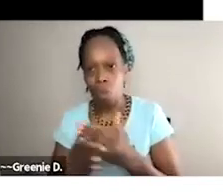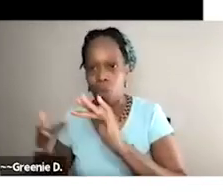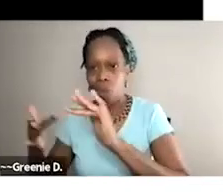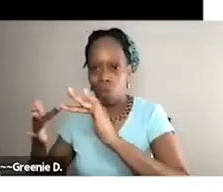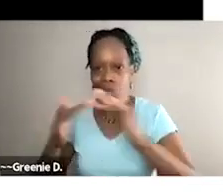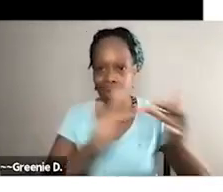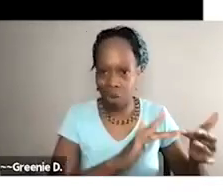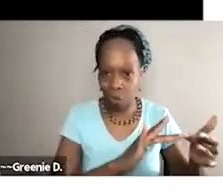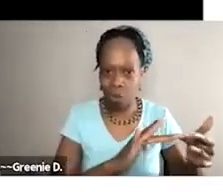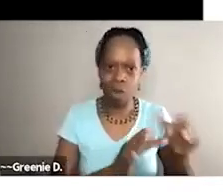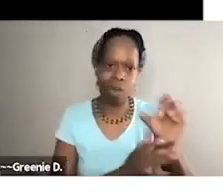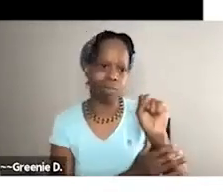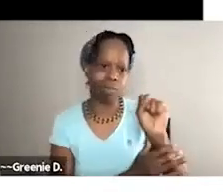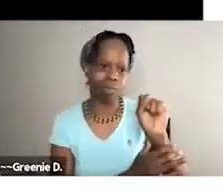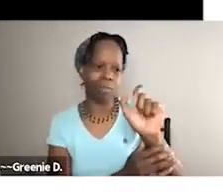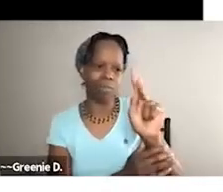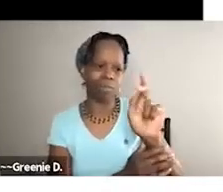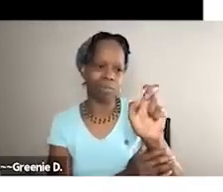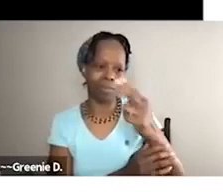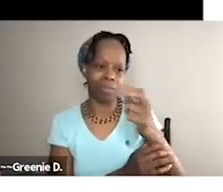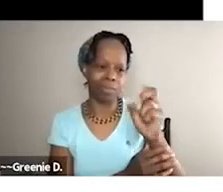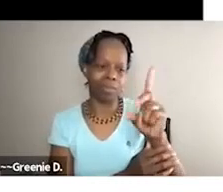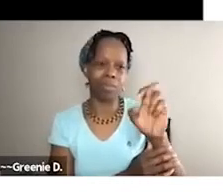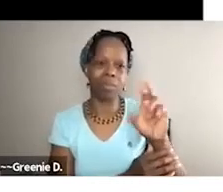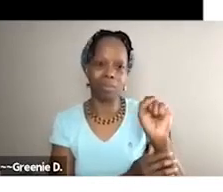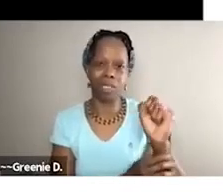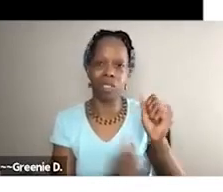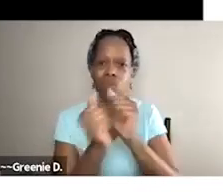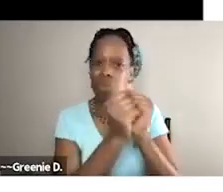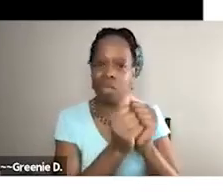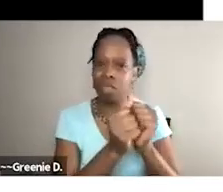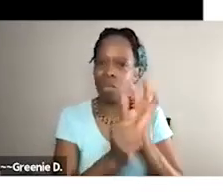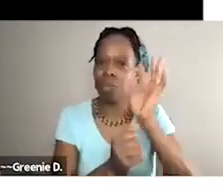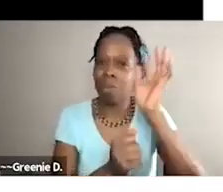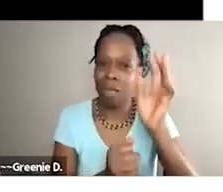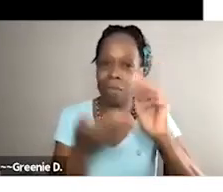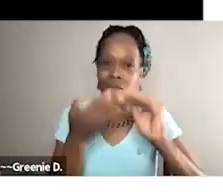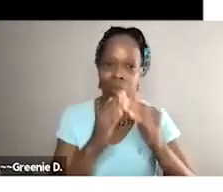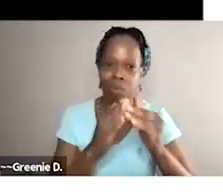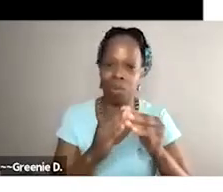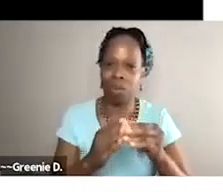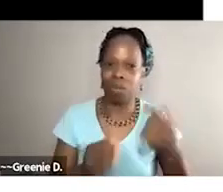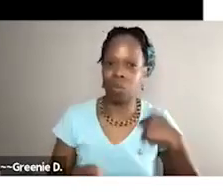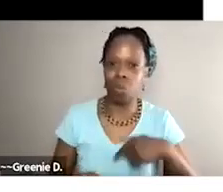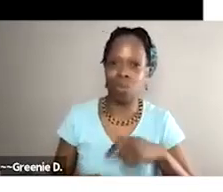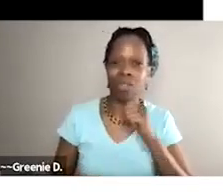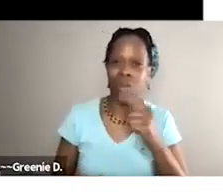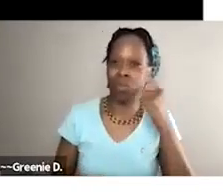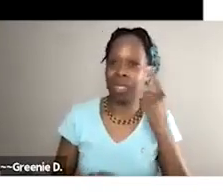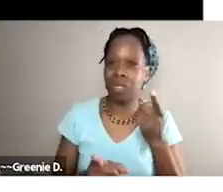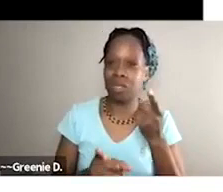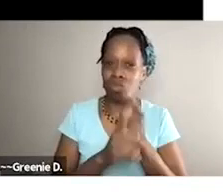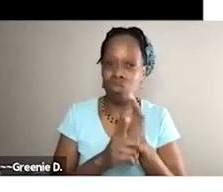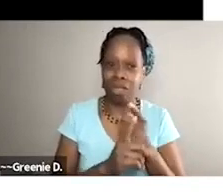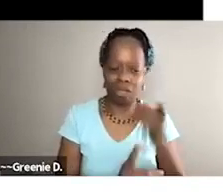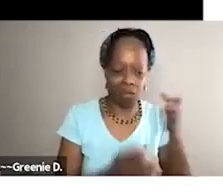And so, you know, we think targeting one component won't create the welcoming community that we're all looking for. It really